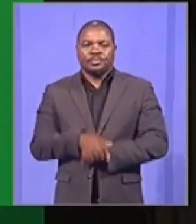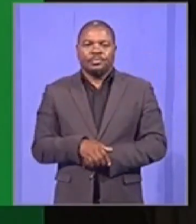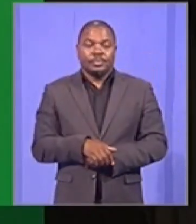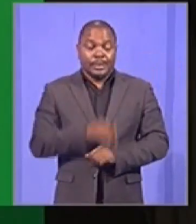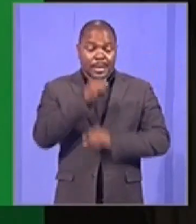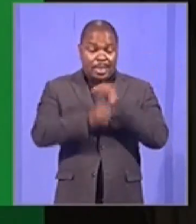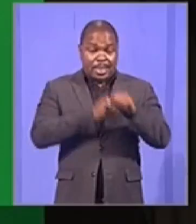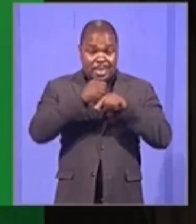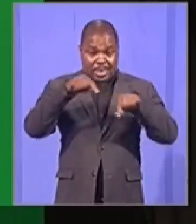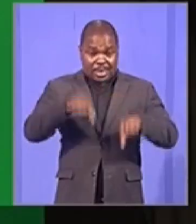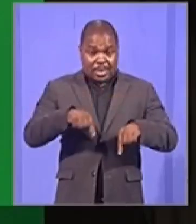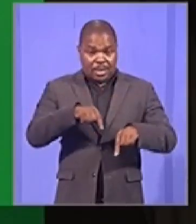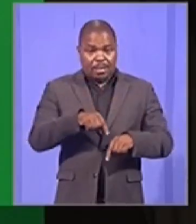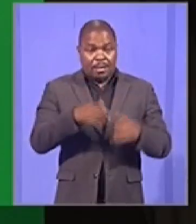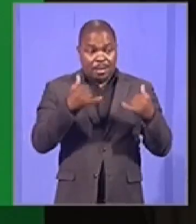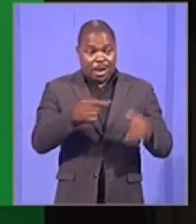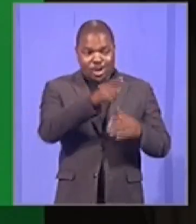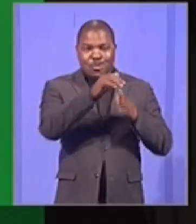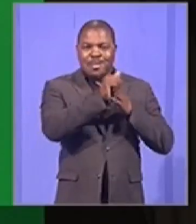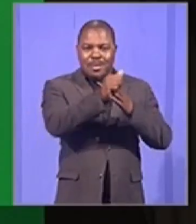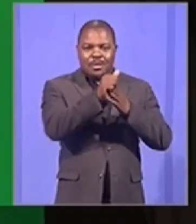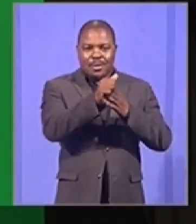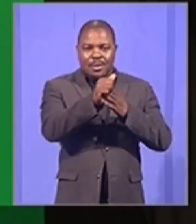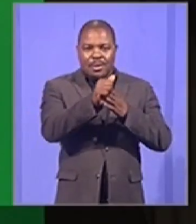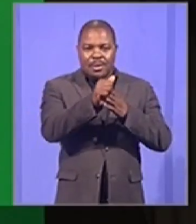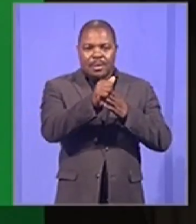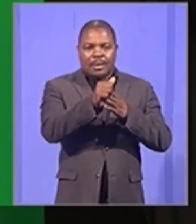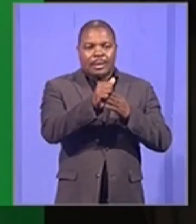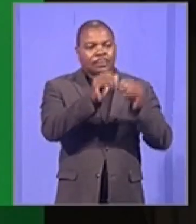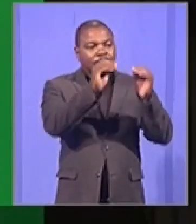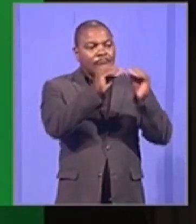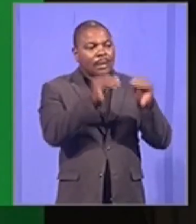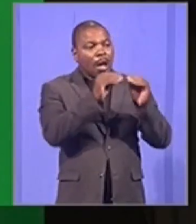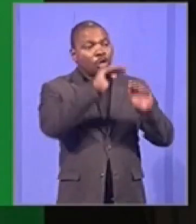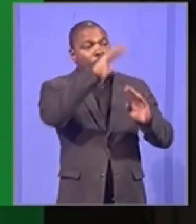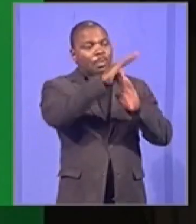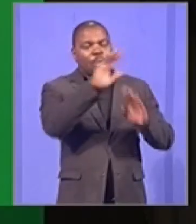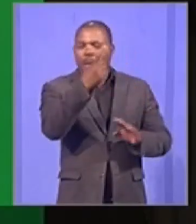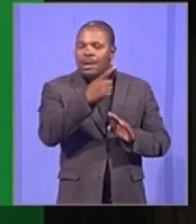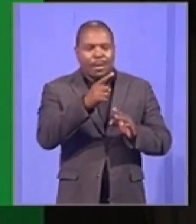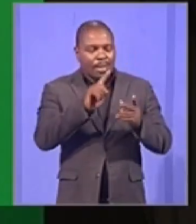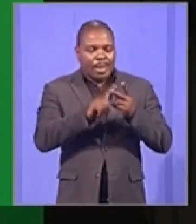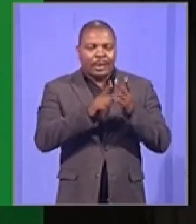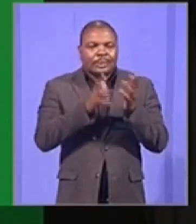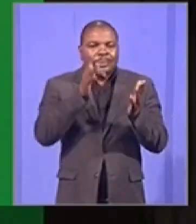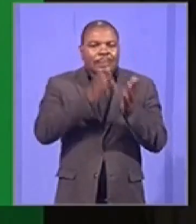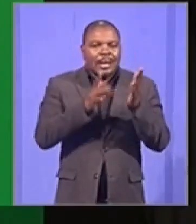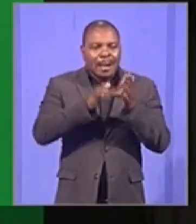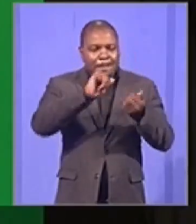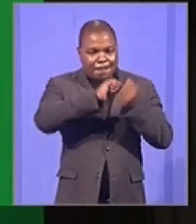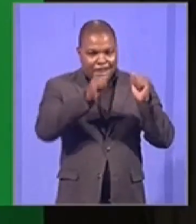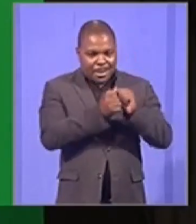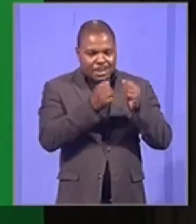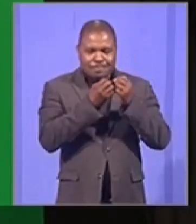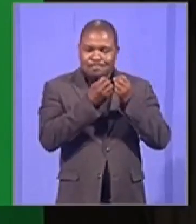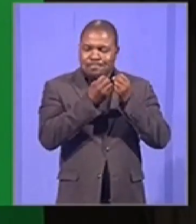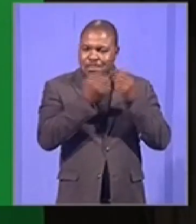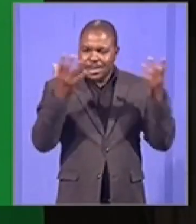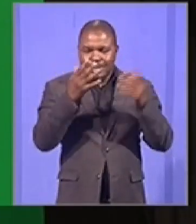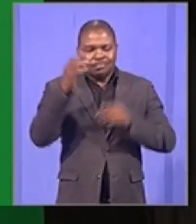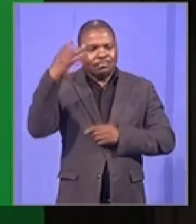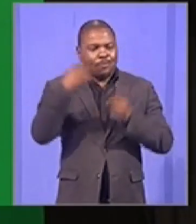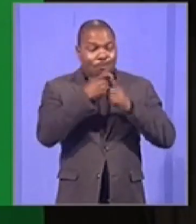This year you were leading, not only in terms of statistics, but you were also leading in technical maths. You have the highest number of distinction in